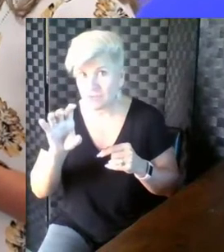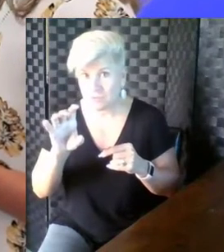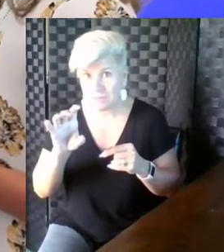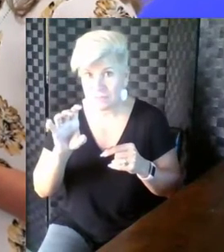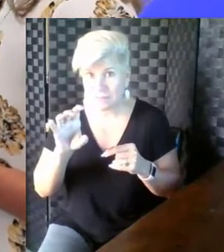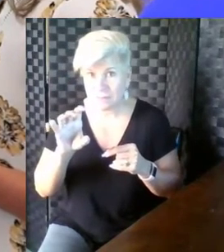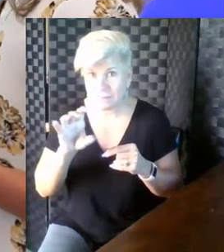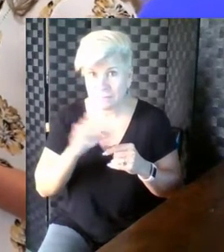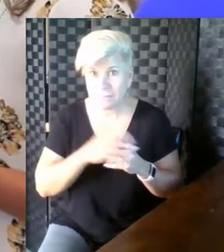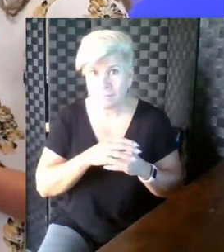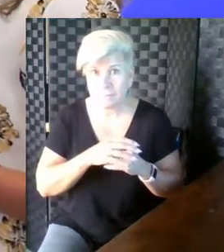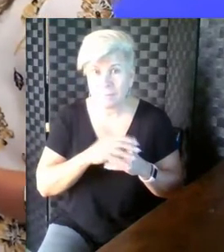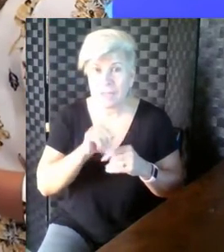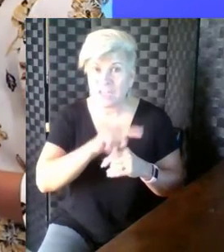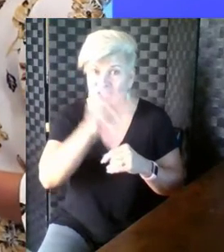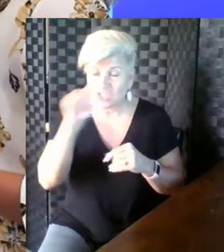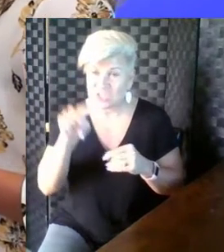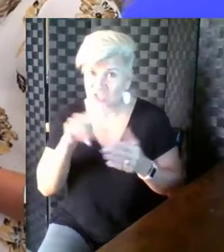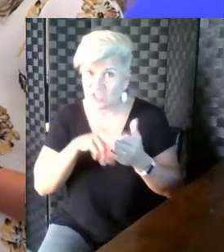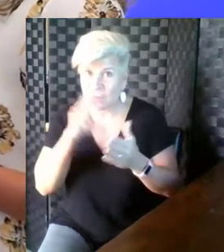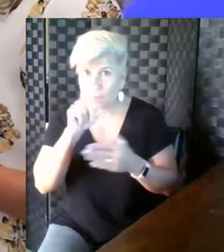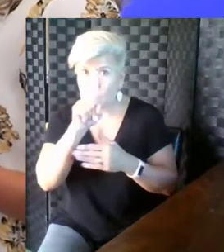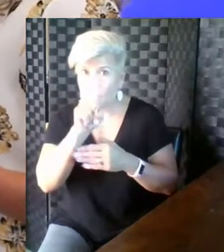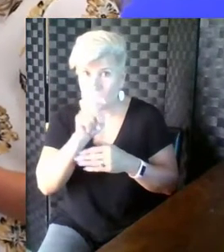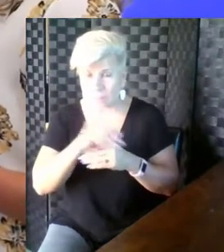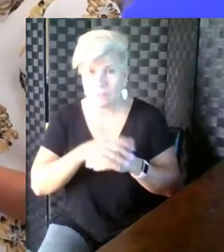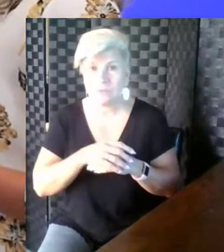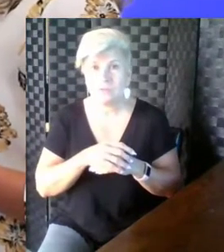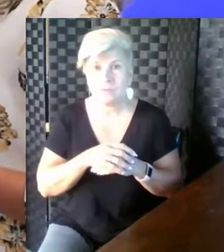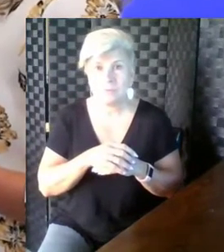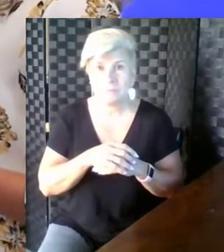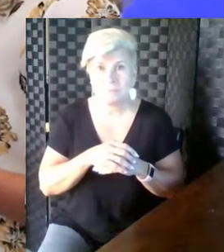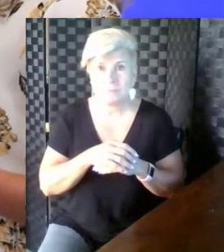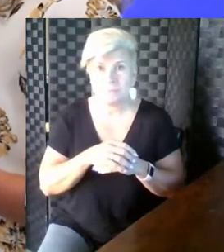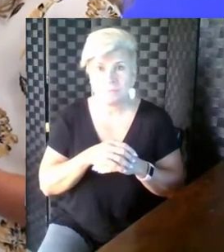700, which is a jump of 100.